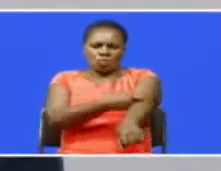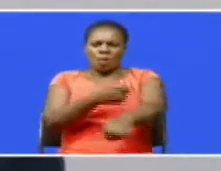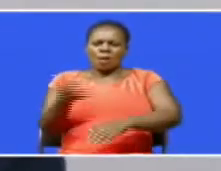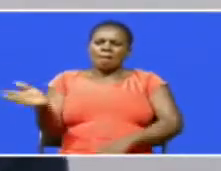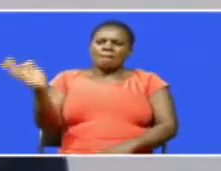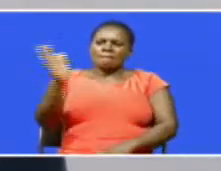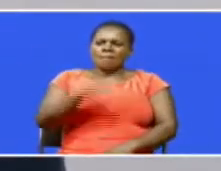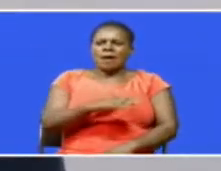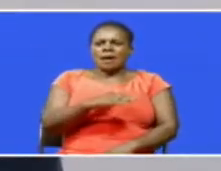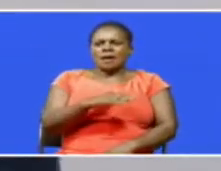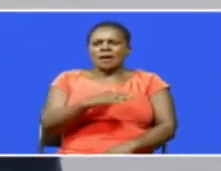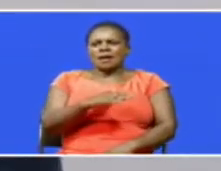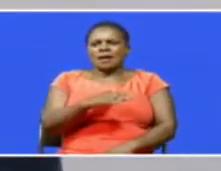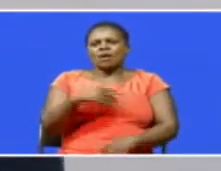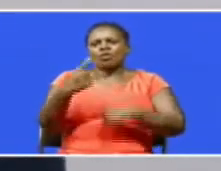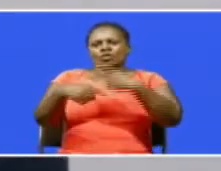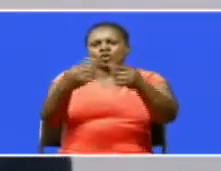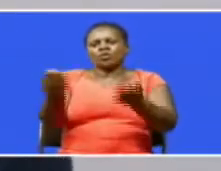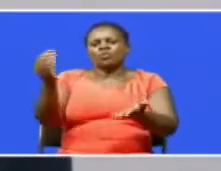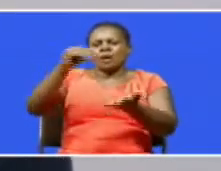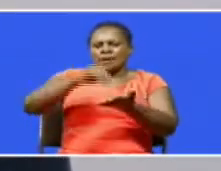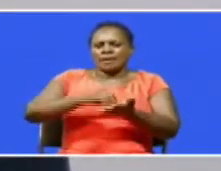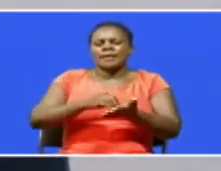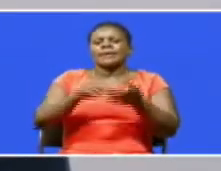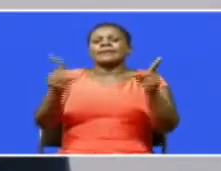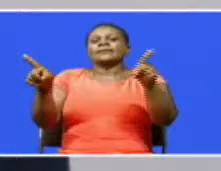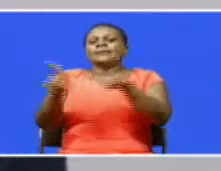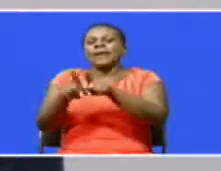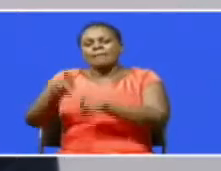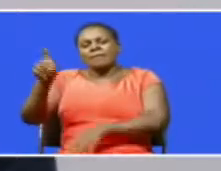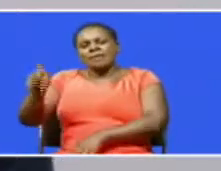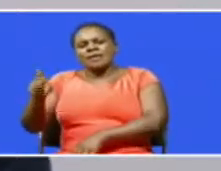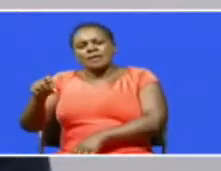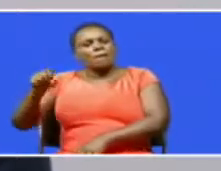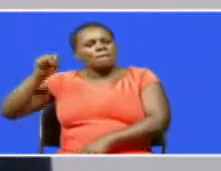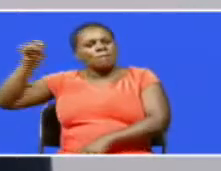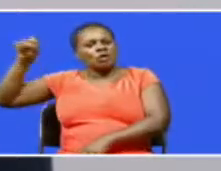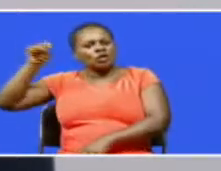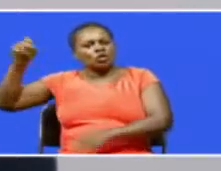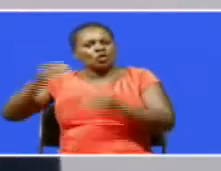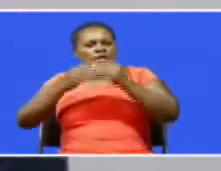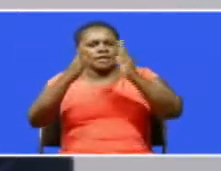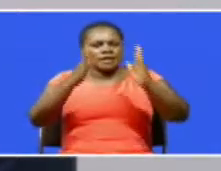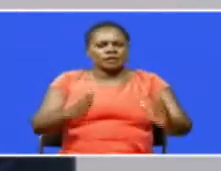back functioning again. And that, requires political leadership.